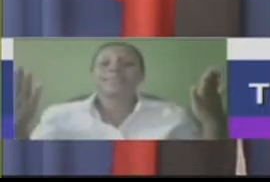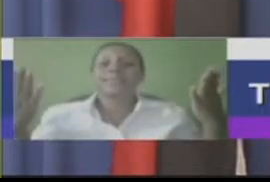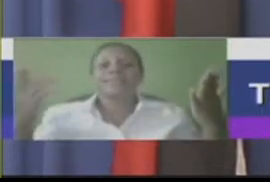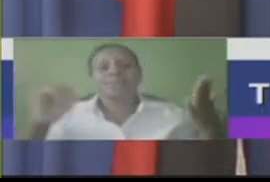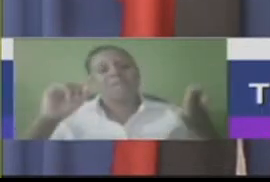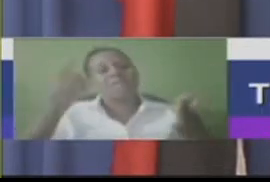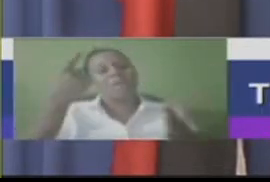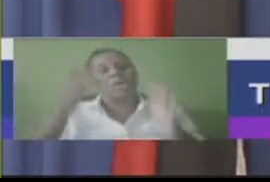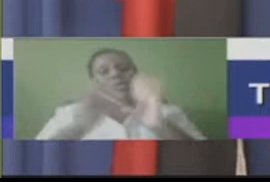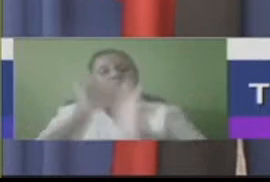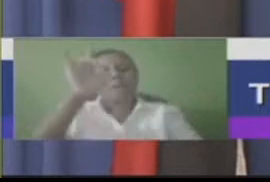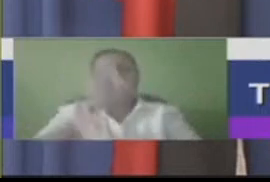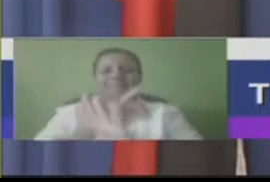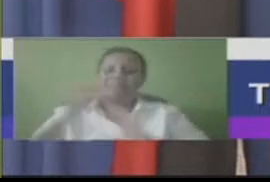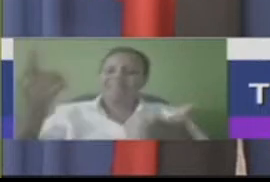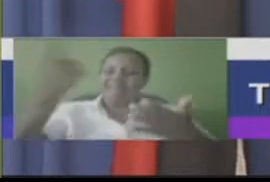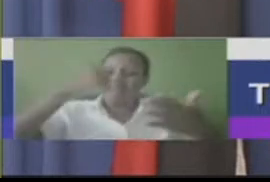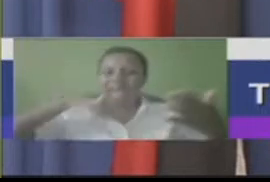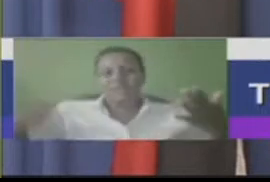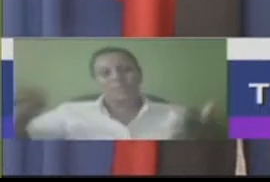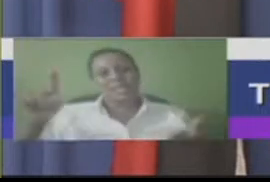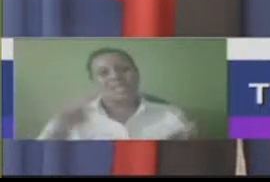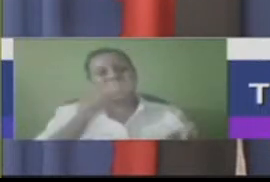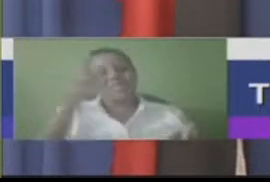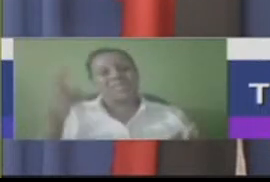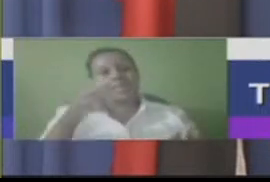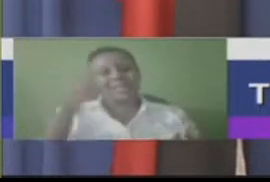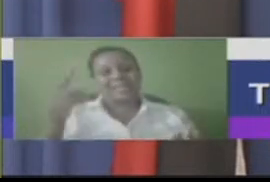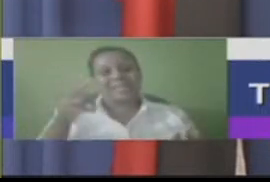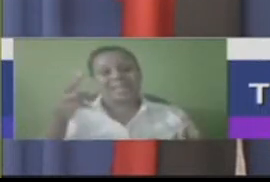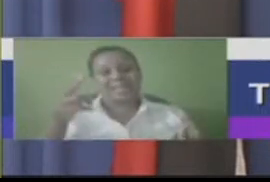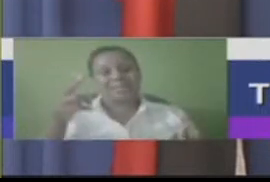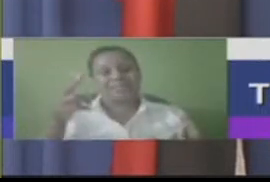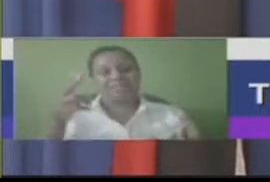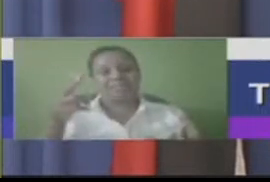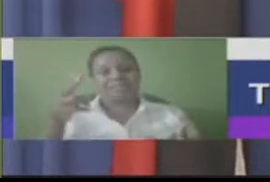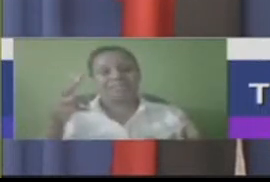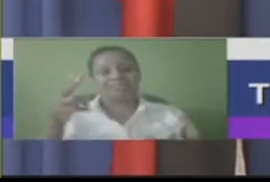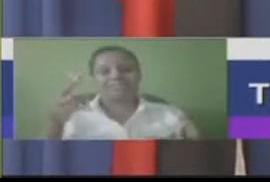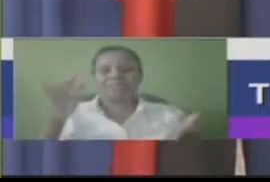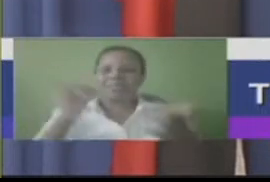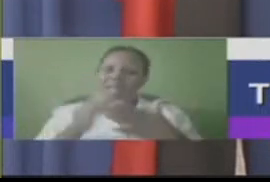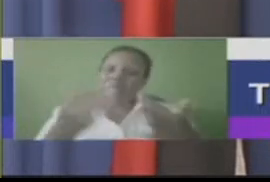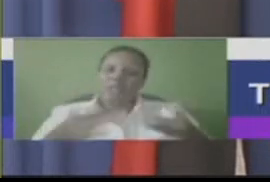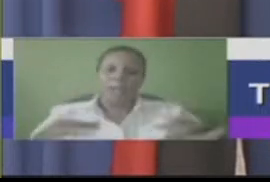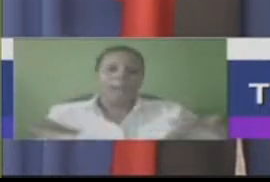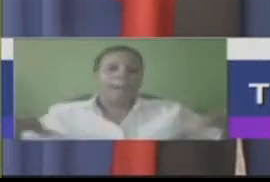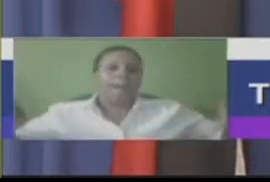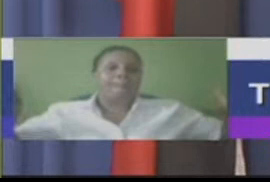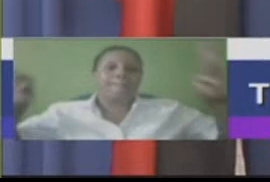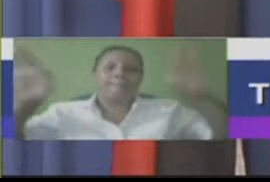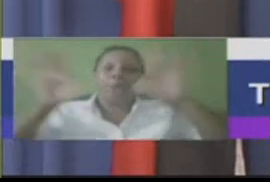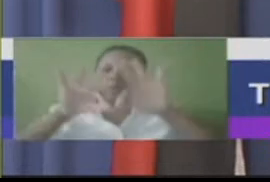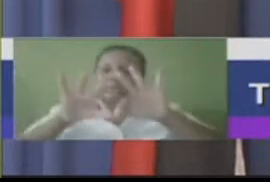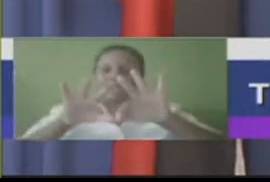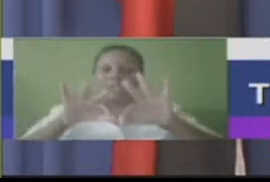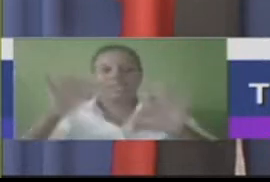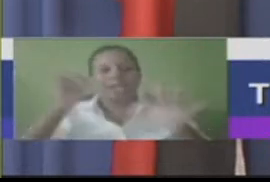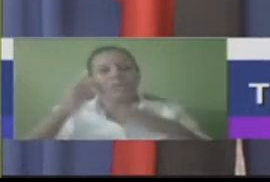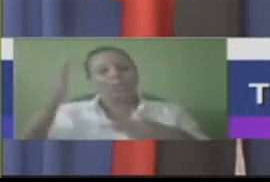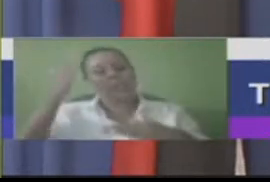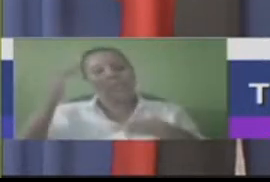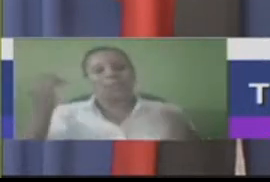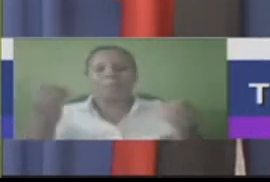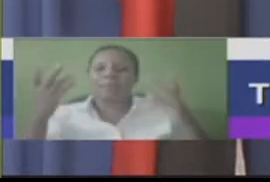That is a major development for us to get these children out of the psychological and mental stress of